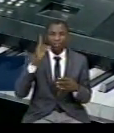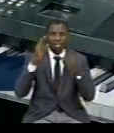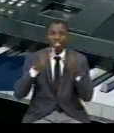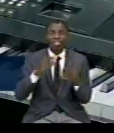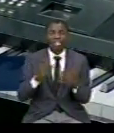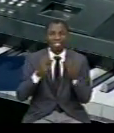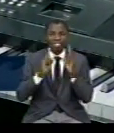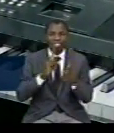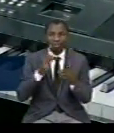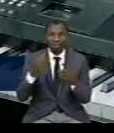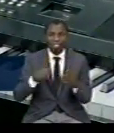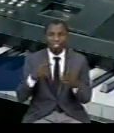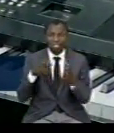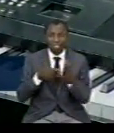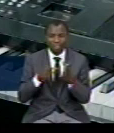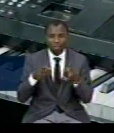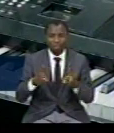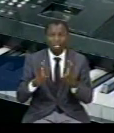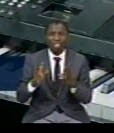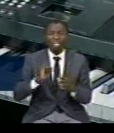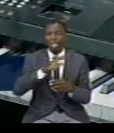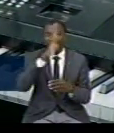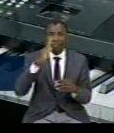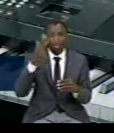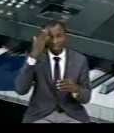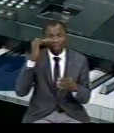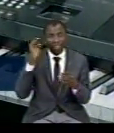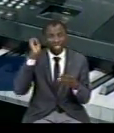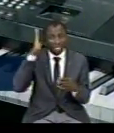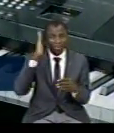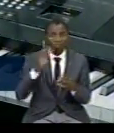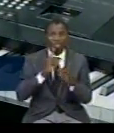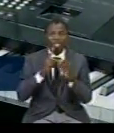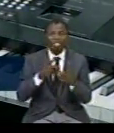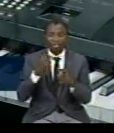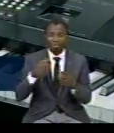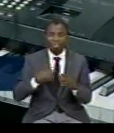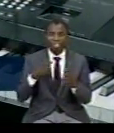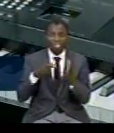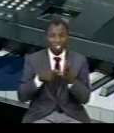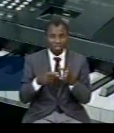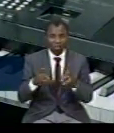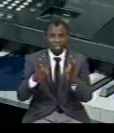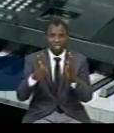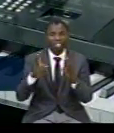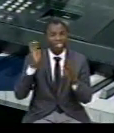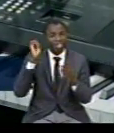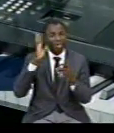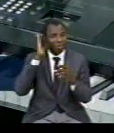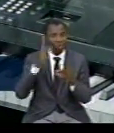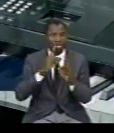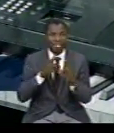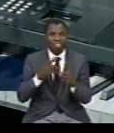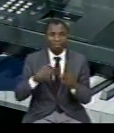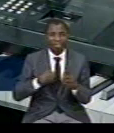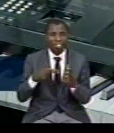While we're getting ready to take testimony of and the Alpha location will go online.